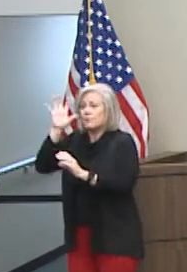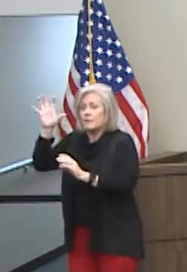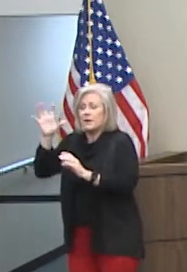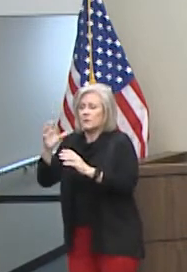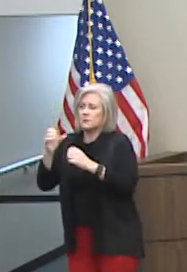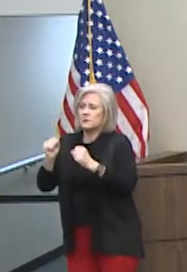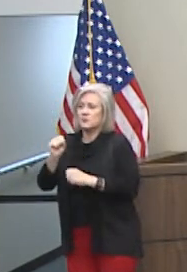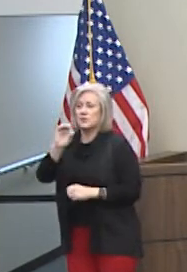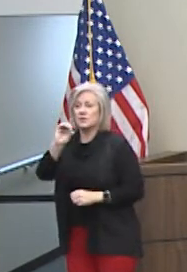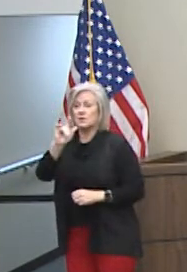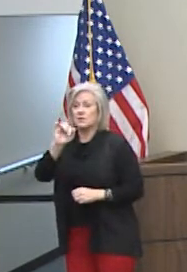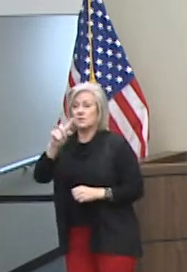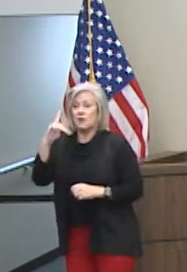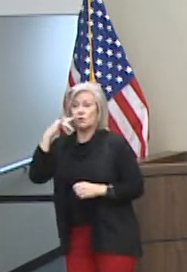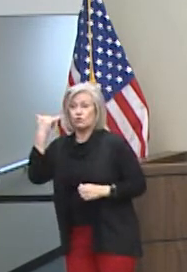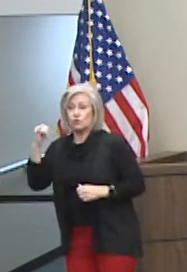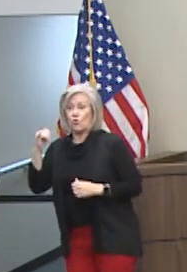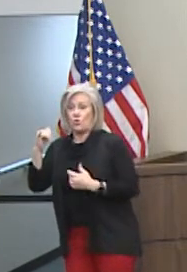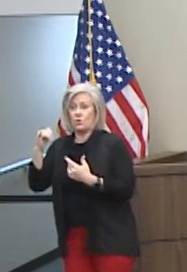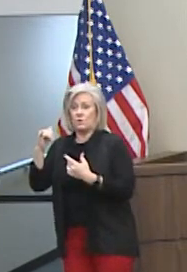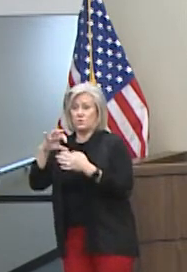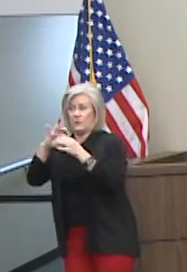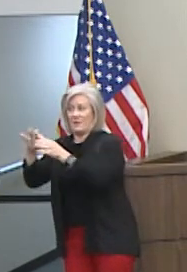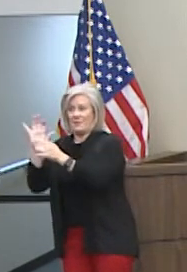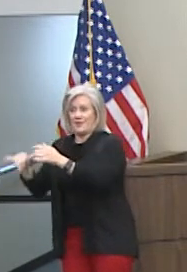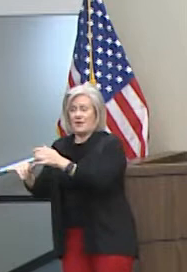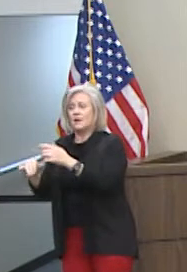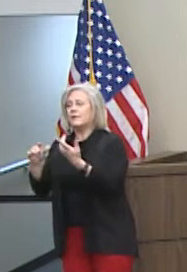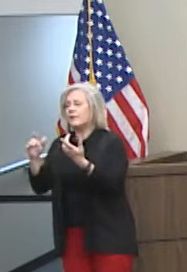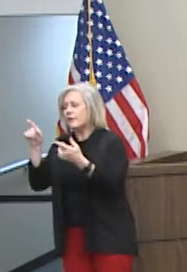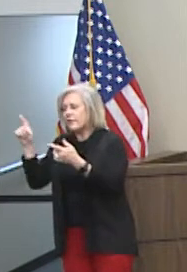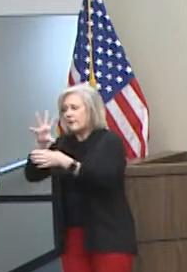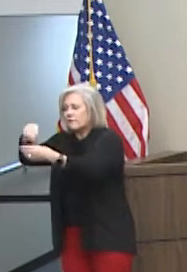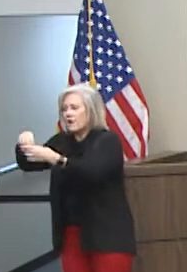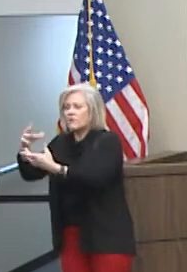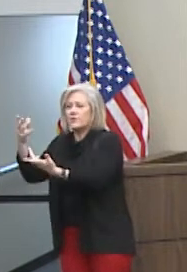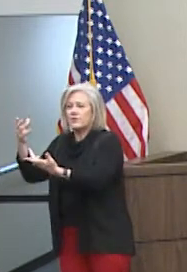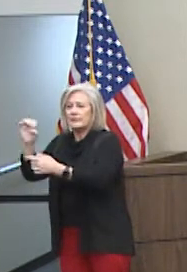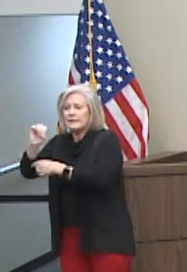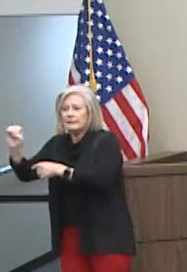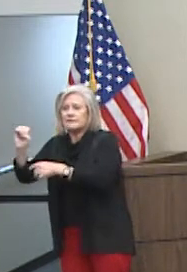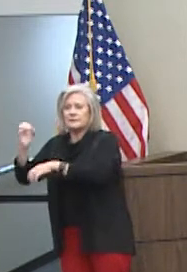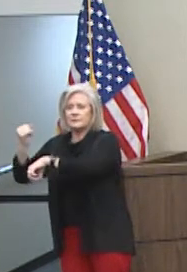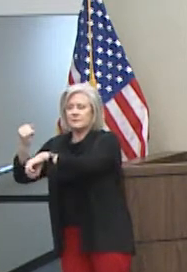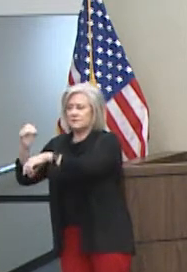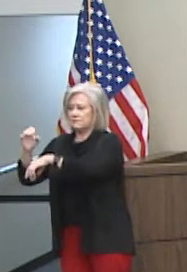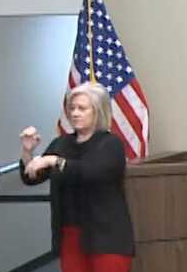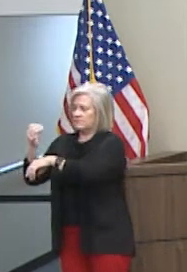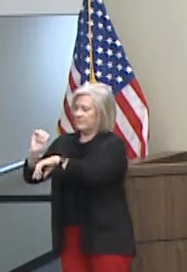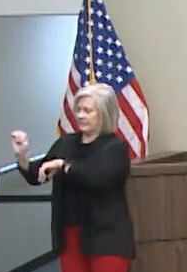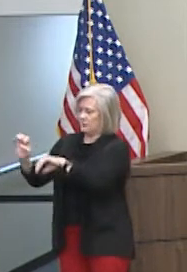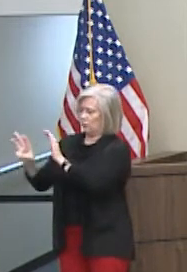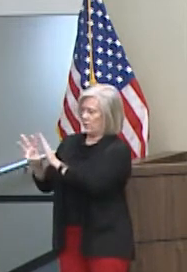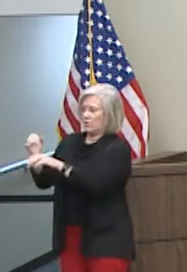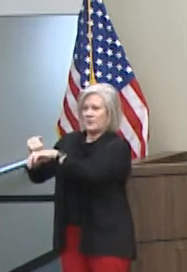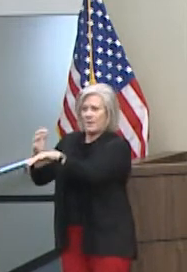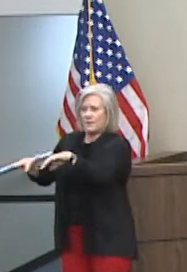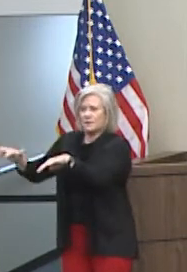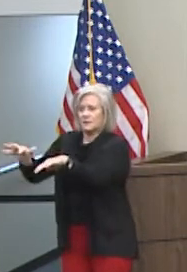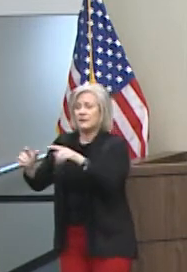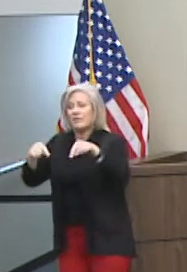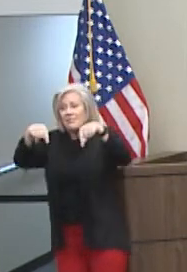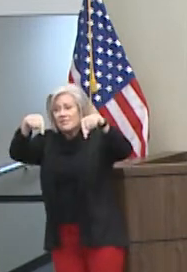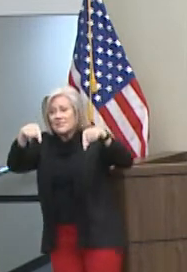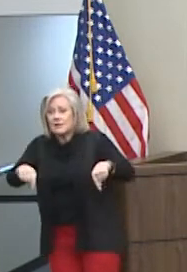really took ownership of several of our campuses in East Waco. And it was this community that saved a struggling Avance